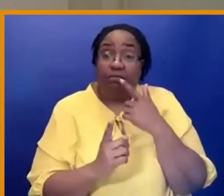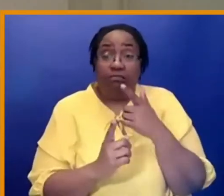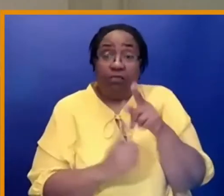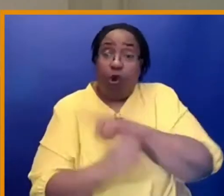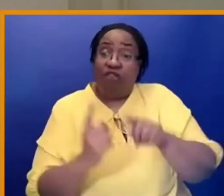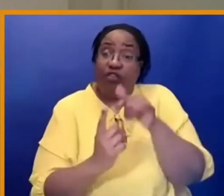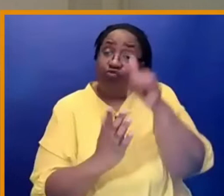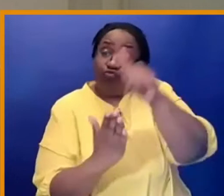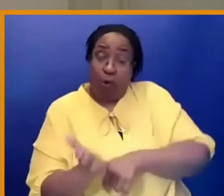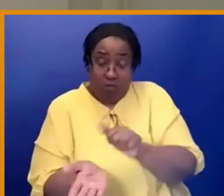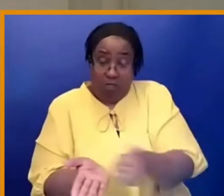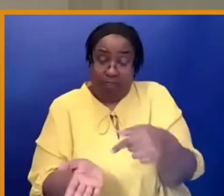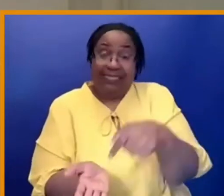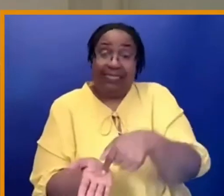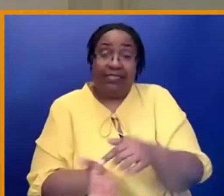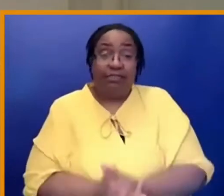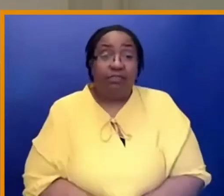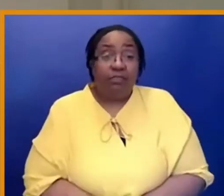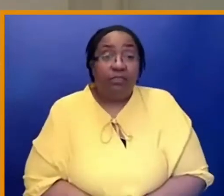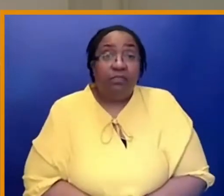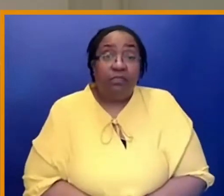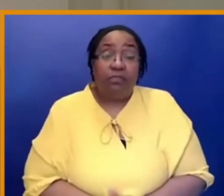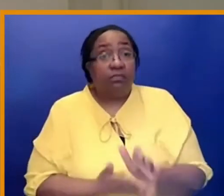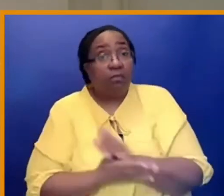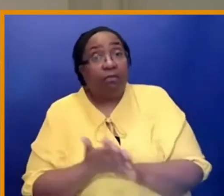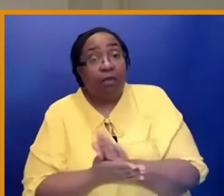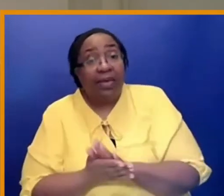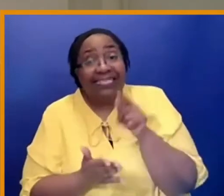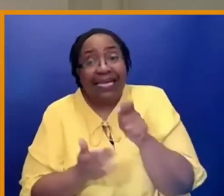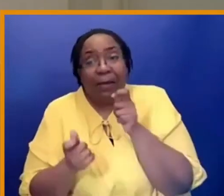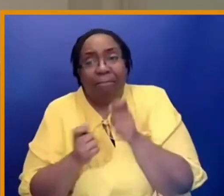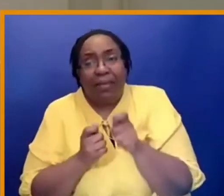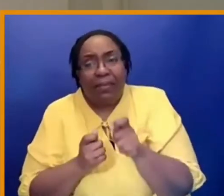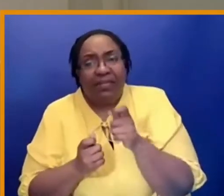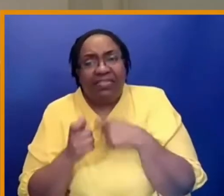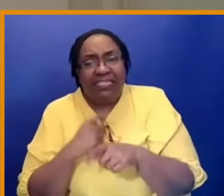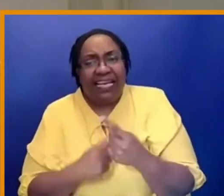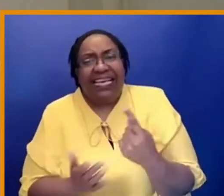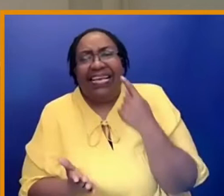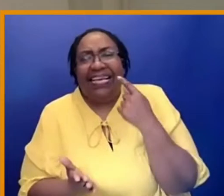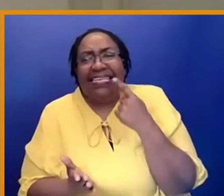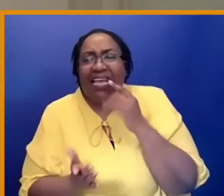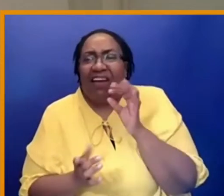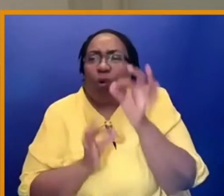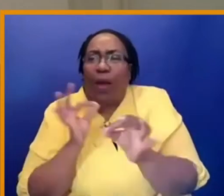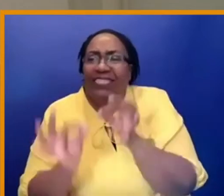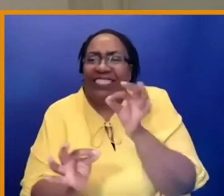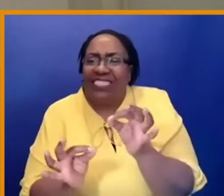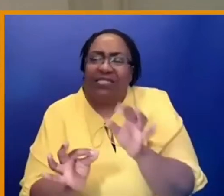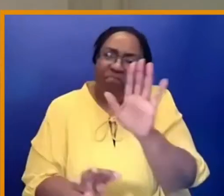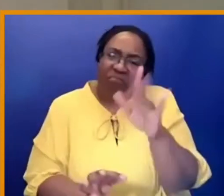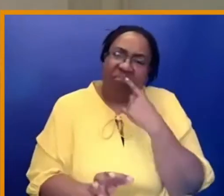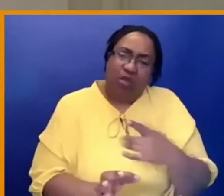amendment does is to make it easier to submit questions. So we're proposing a second deadline of the end of the conference session, the morning or